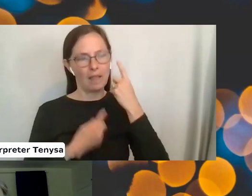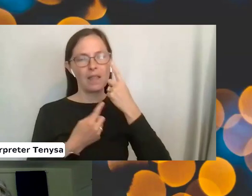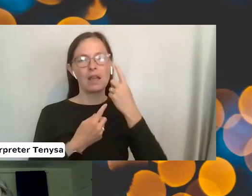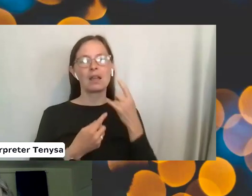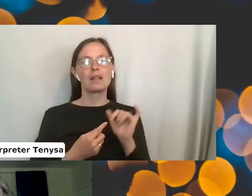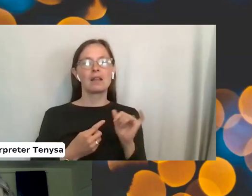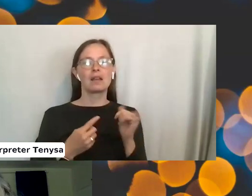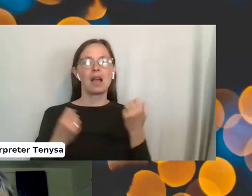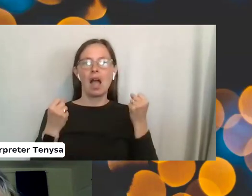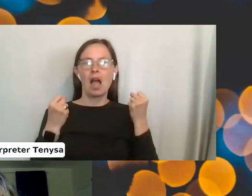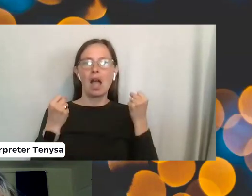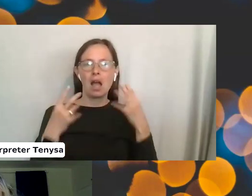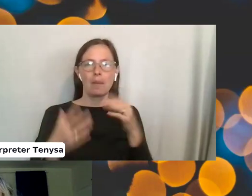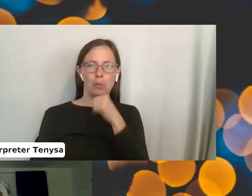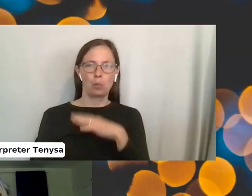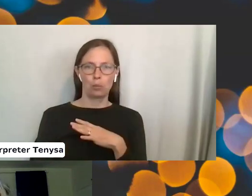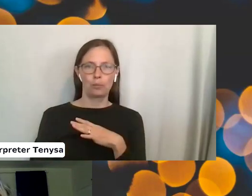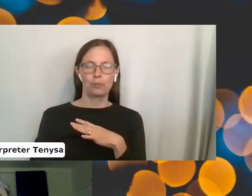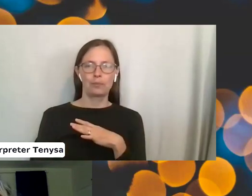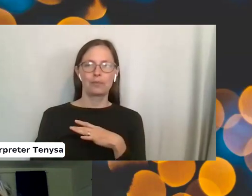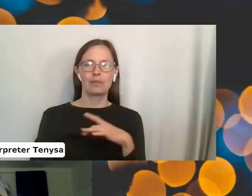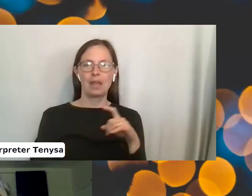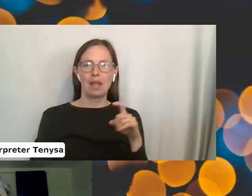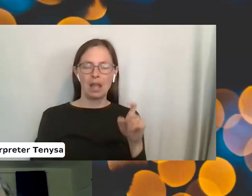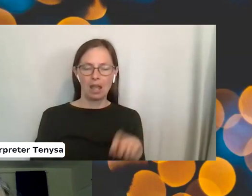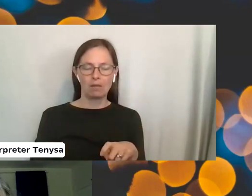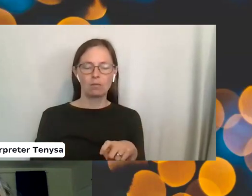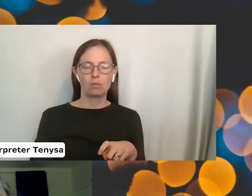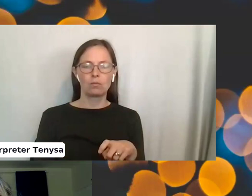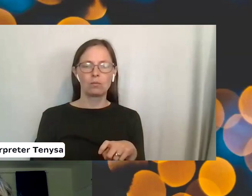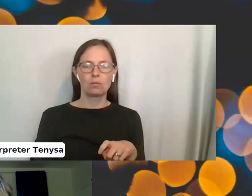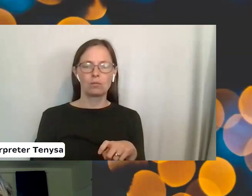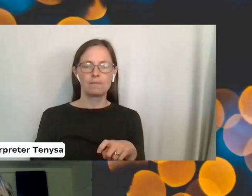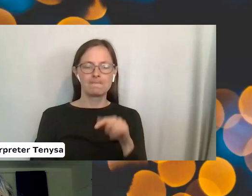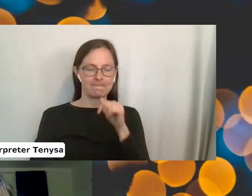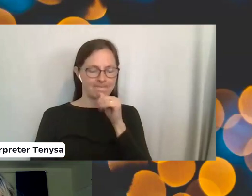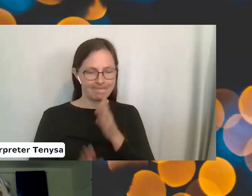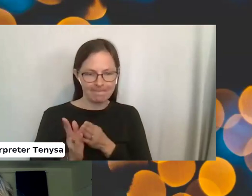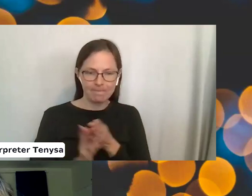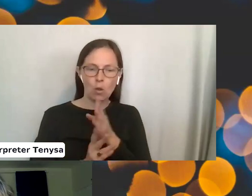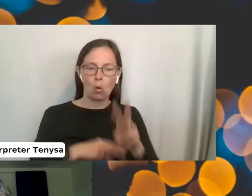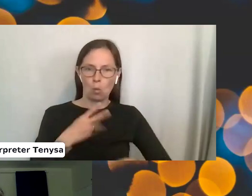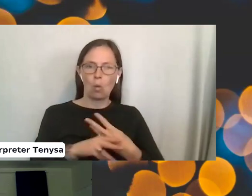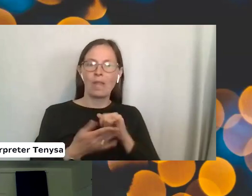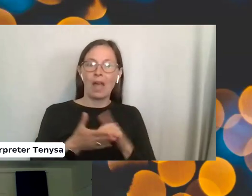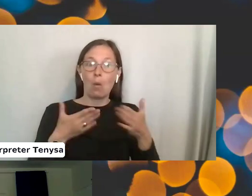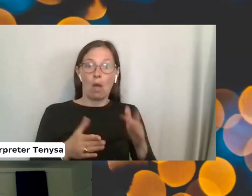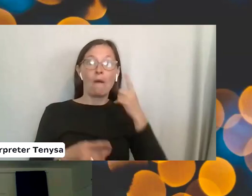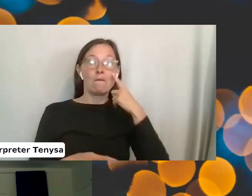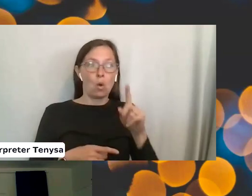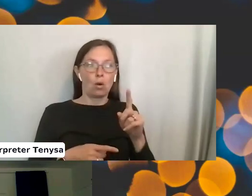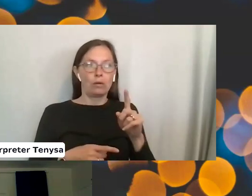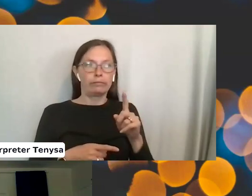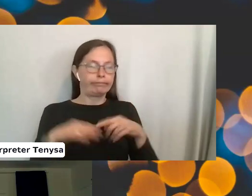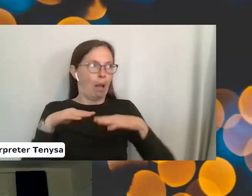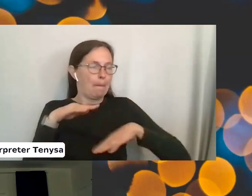many women are having to move through the world in this way just to feel included. Yeah, we're